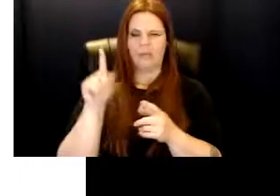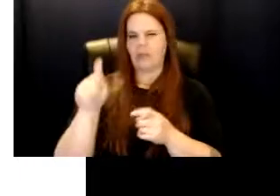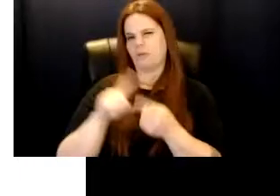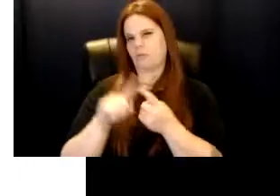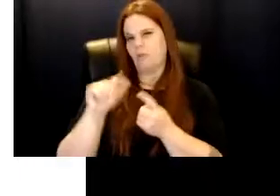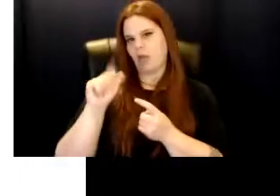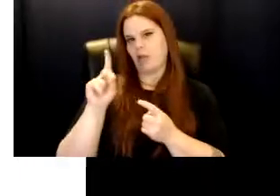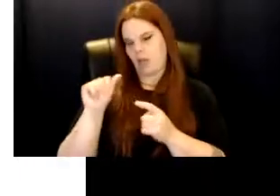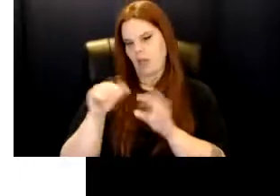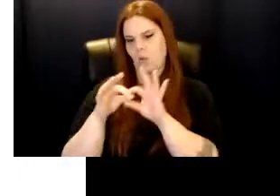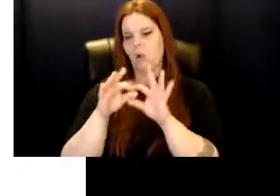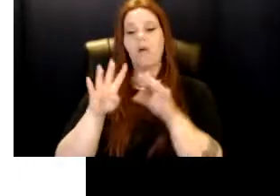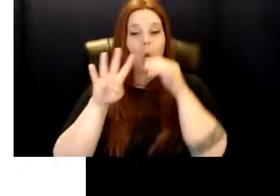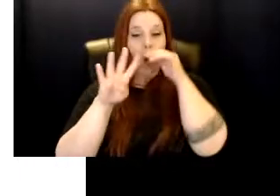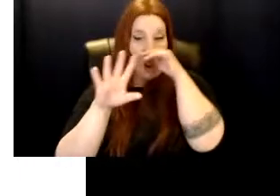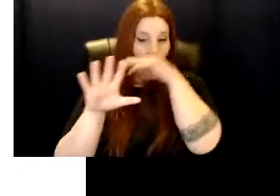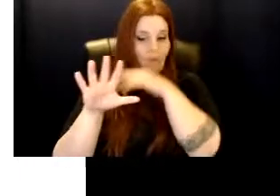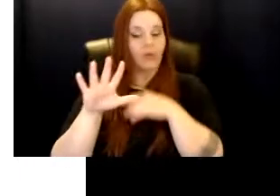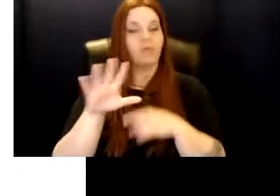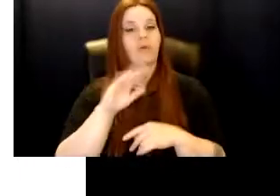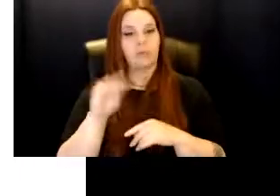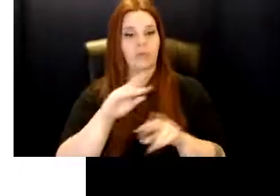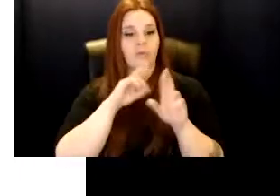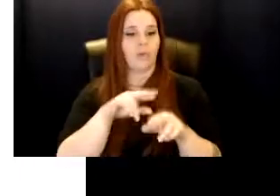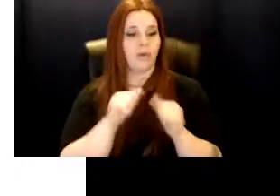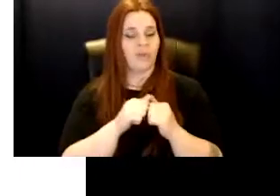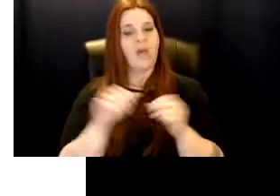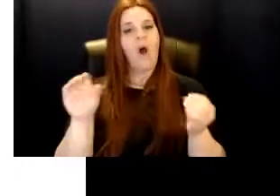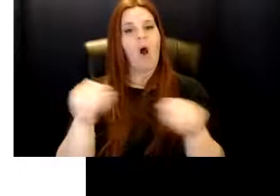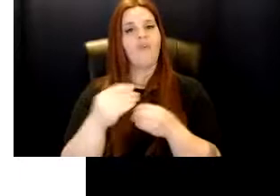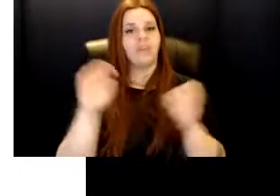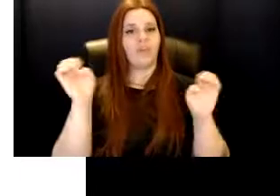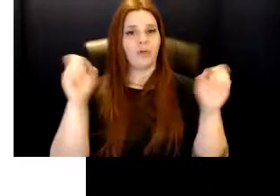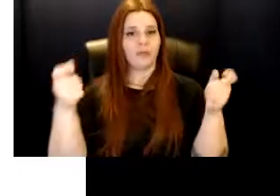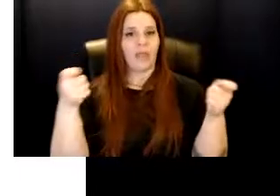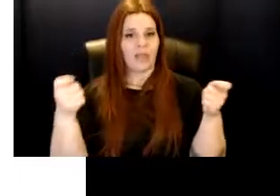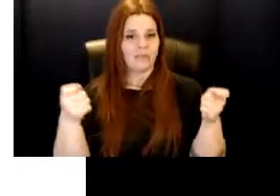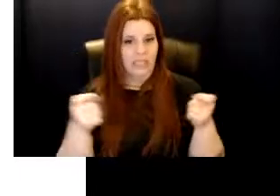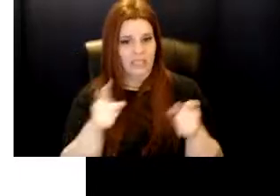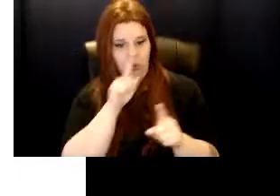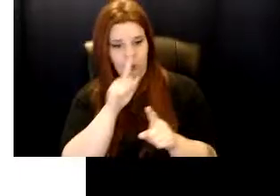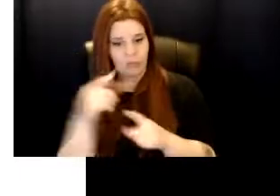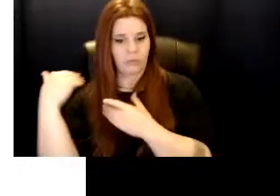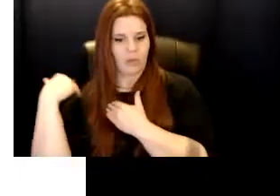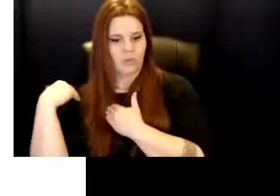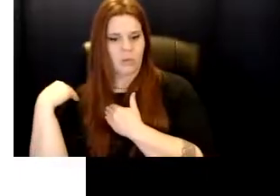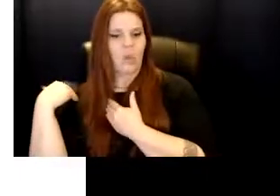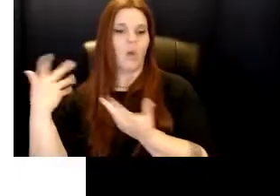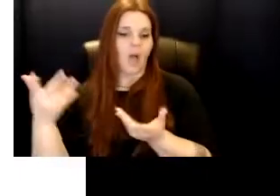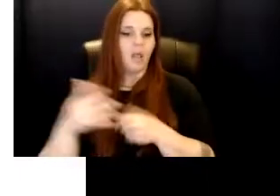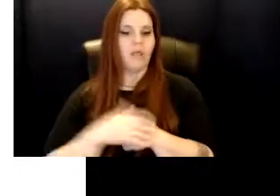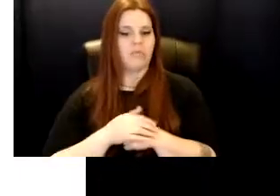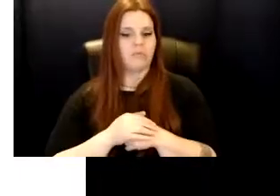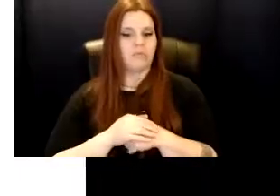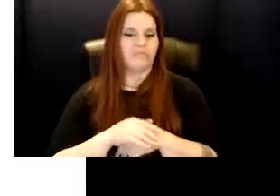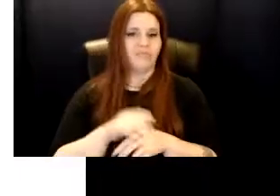coordinators. 45% said that Office of Emergency Management is responsible. Well, that's